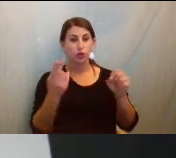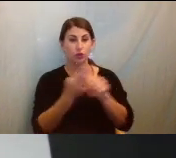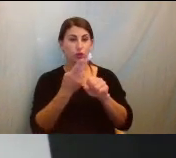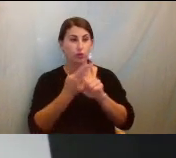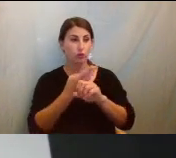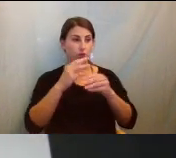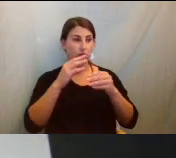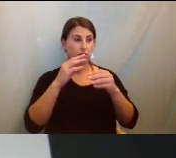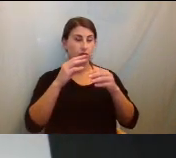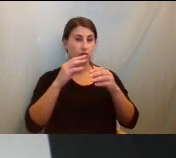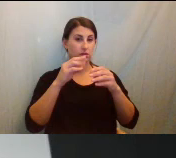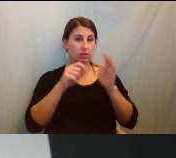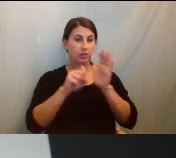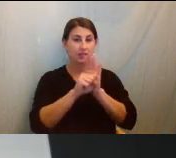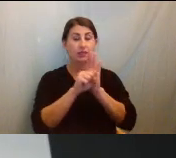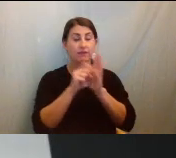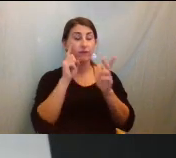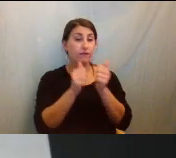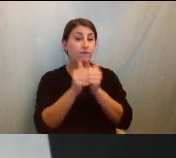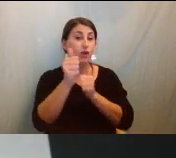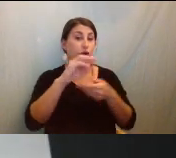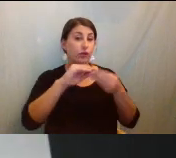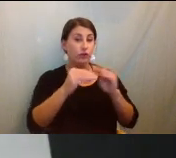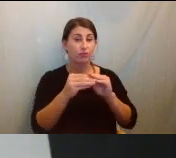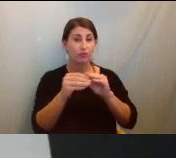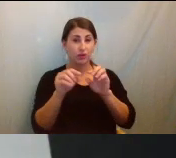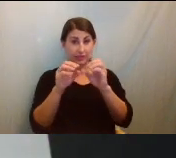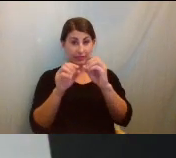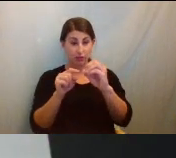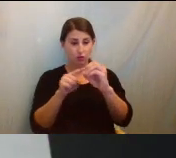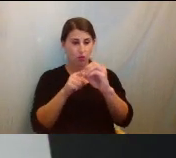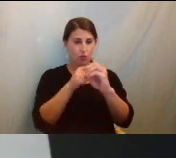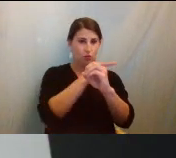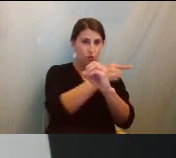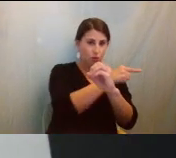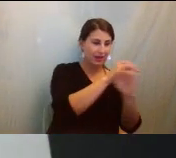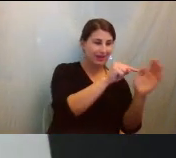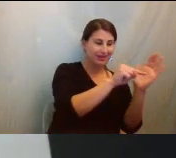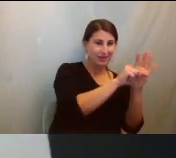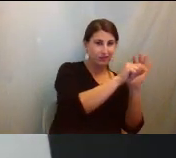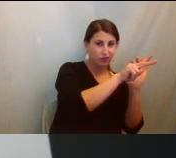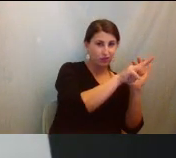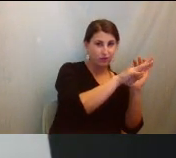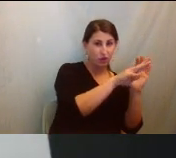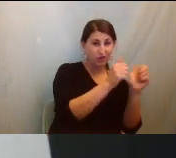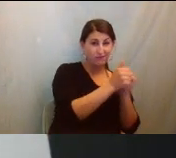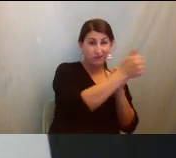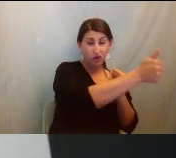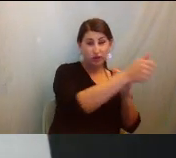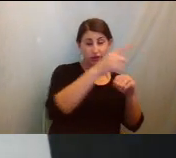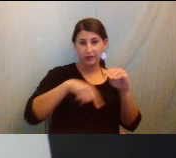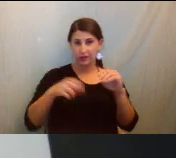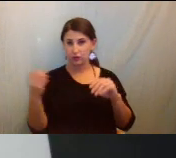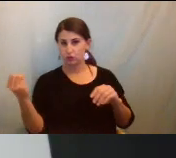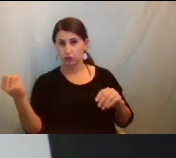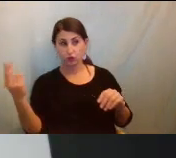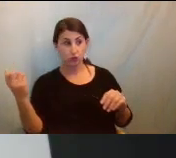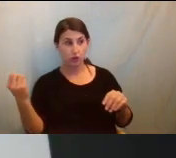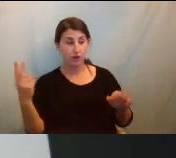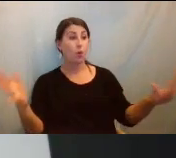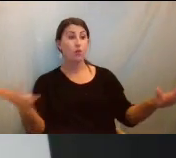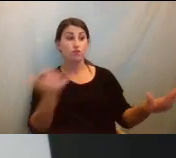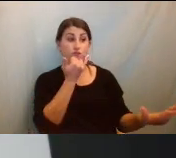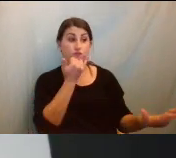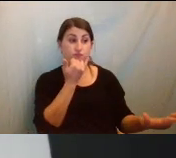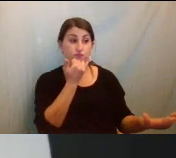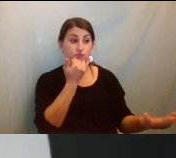and take the sign of the further number. Negative 34 is further away from 0 than 12, so negative 12.